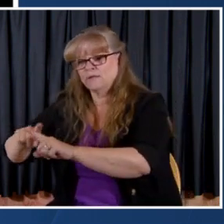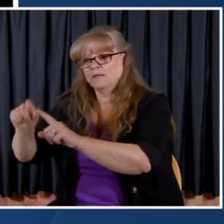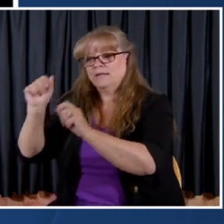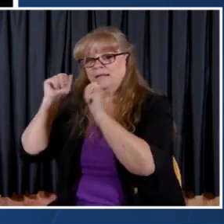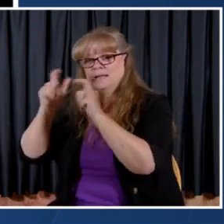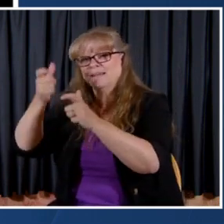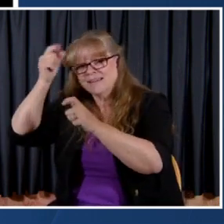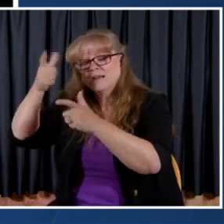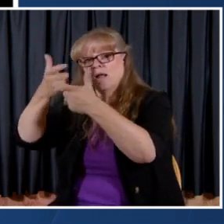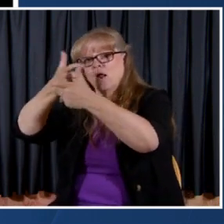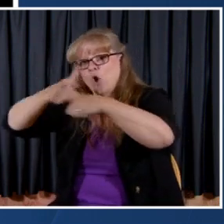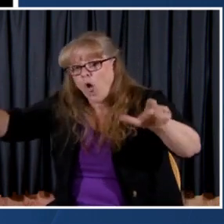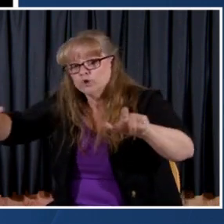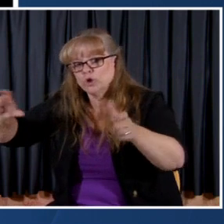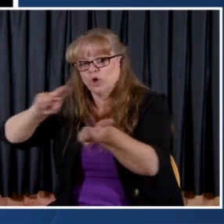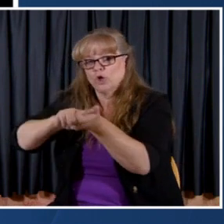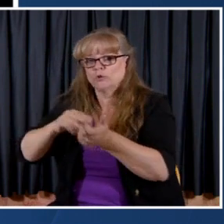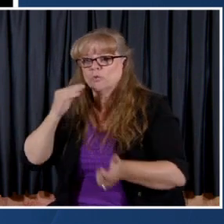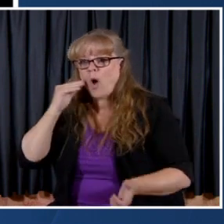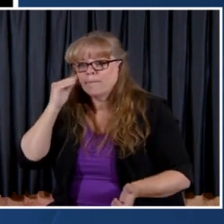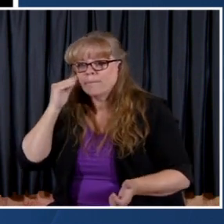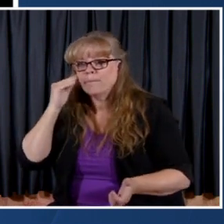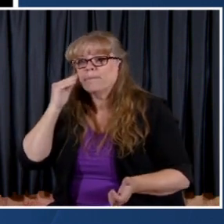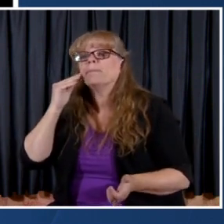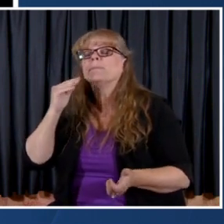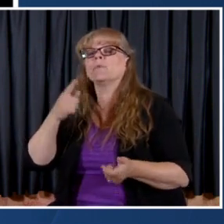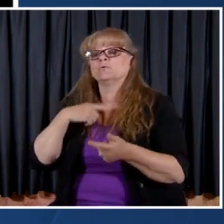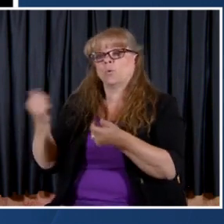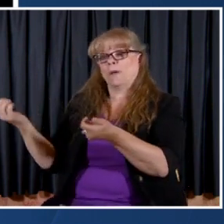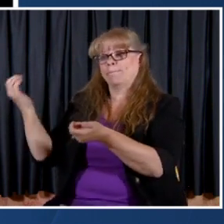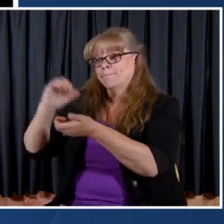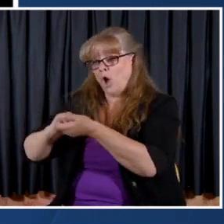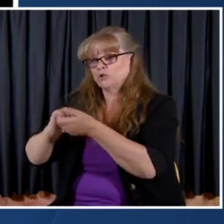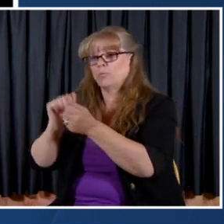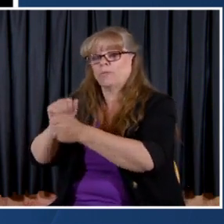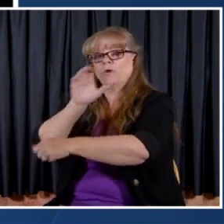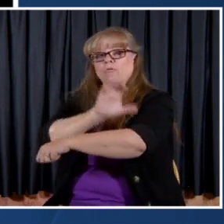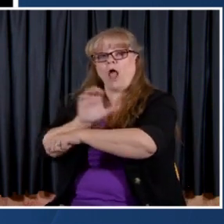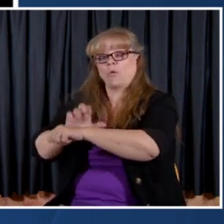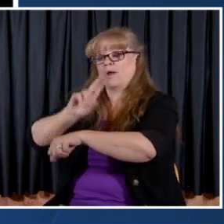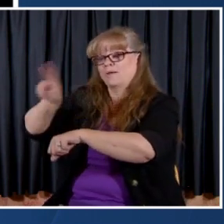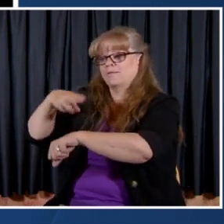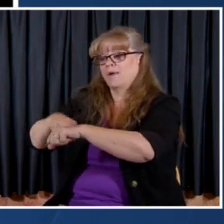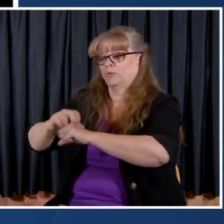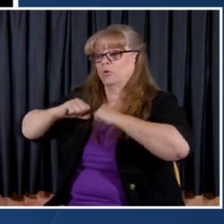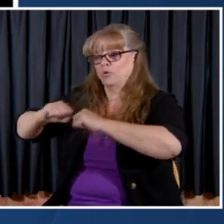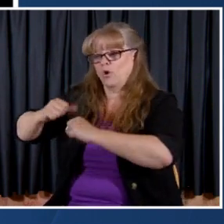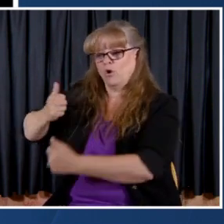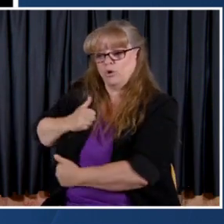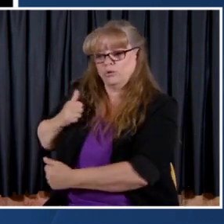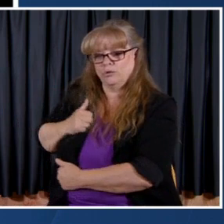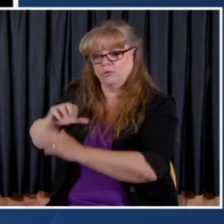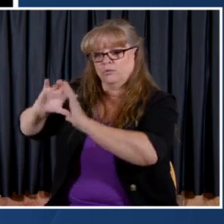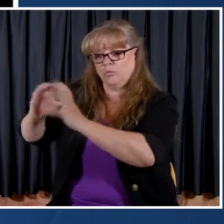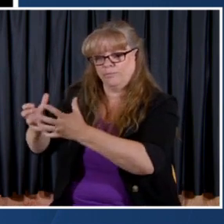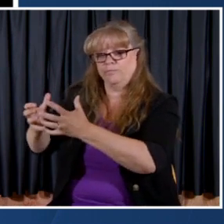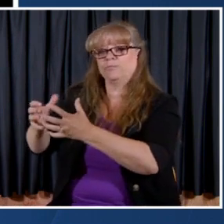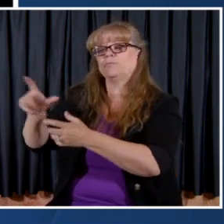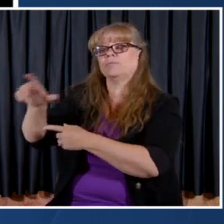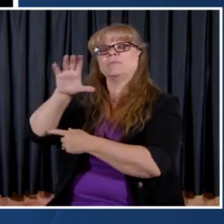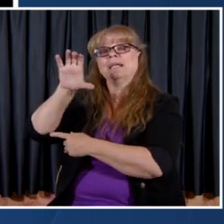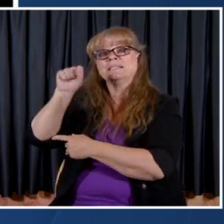entered a partnership with Colorado State University, the goal of testing 45,000 workers at